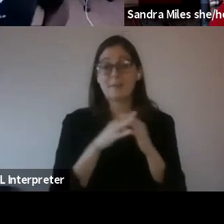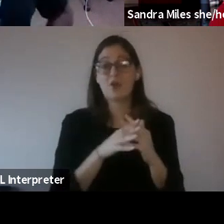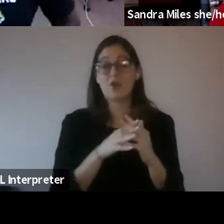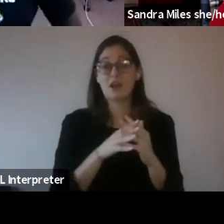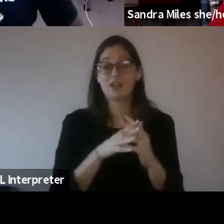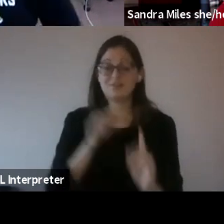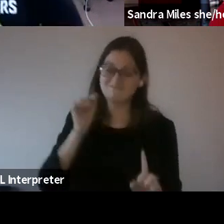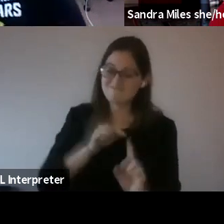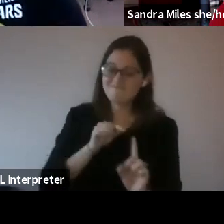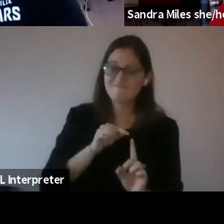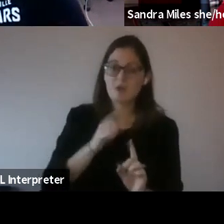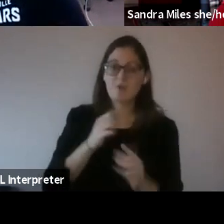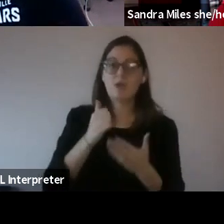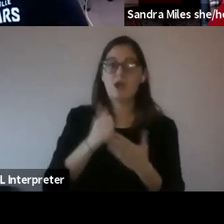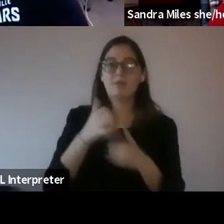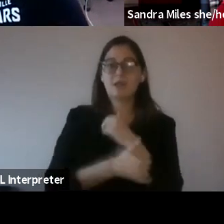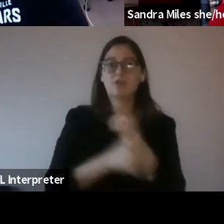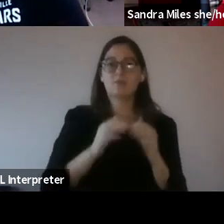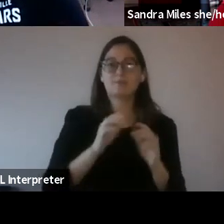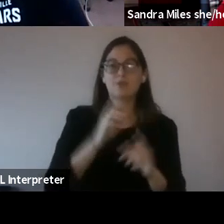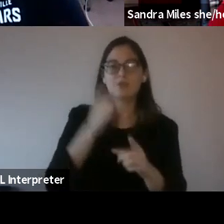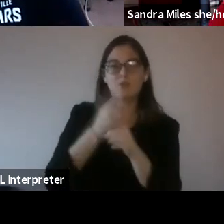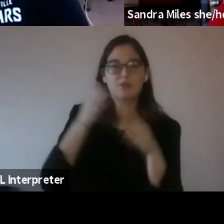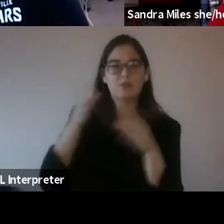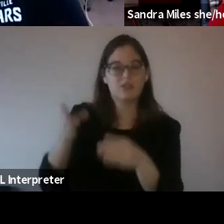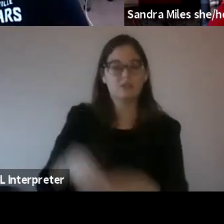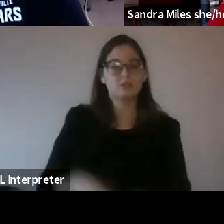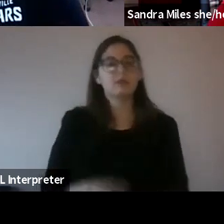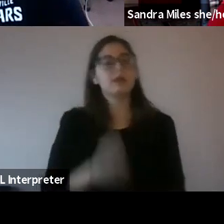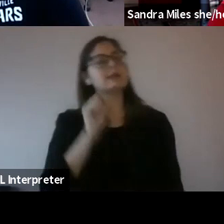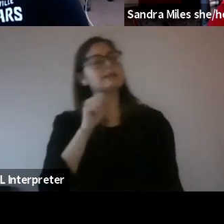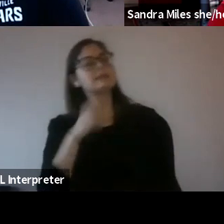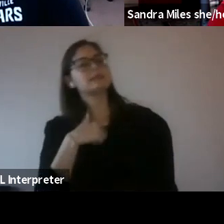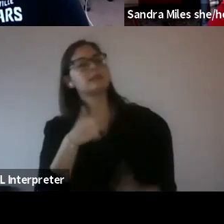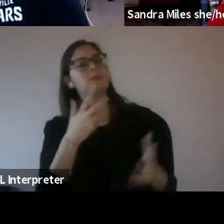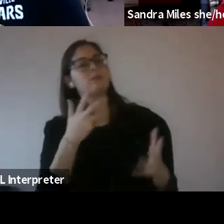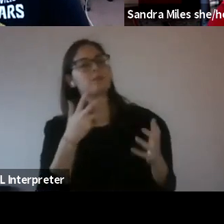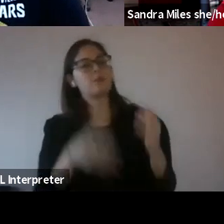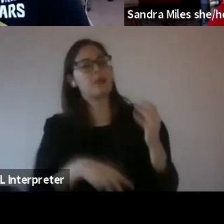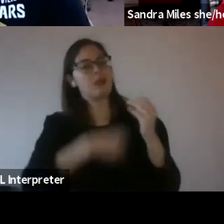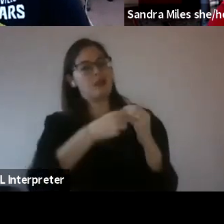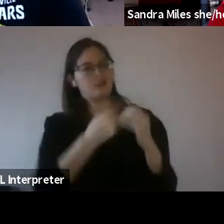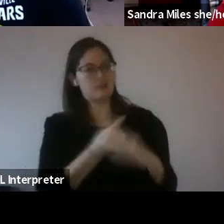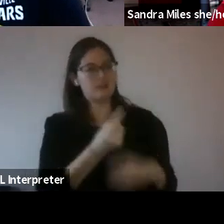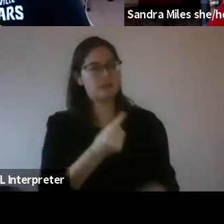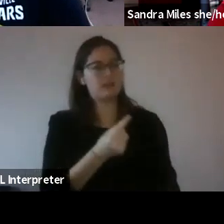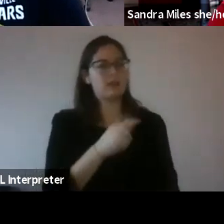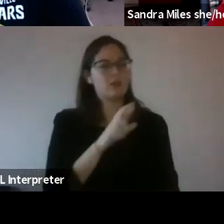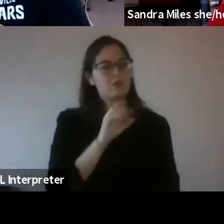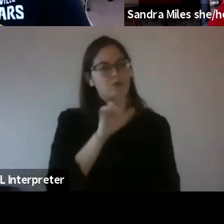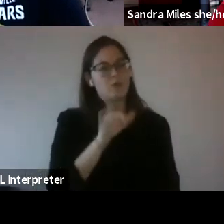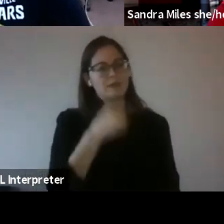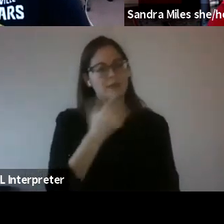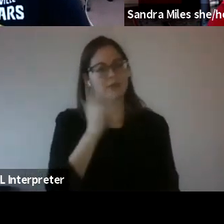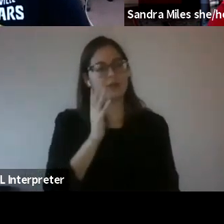push this country in the right direction. Yeah, I wanted to just add on to something that Rory said earlier